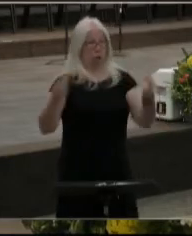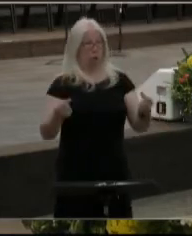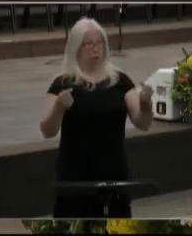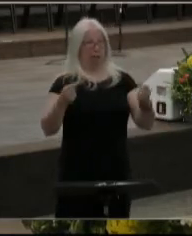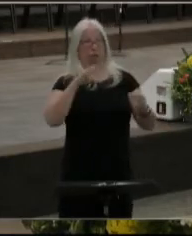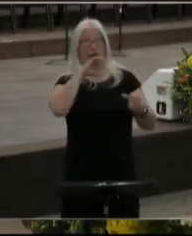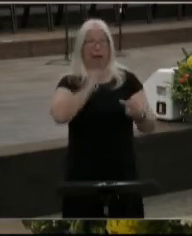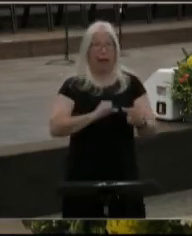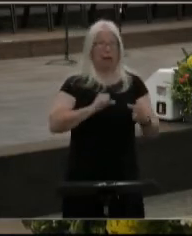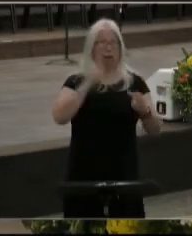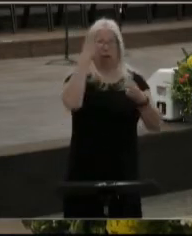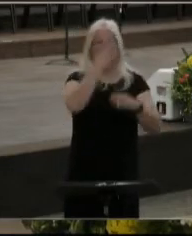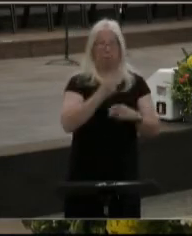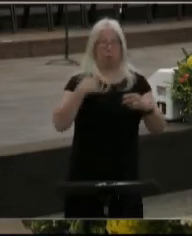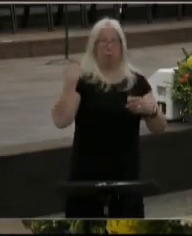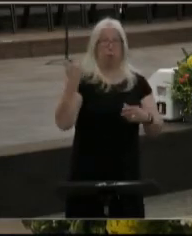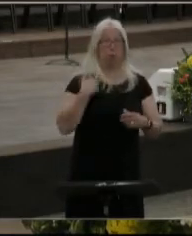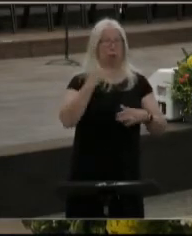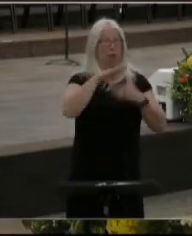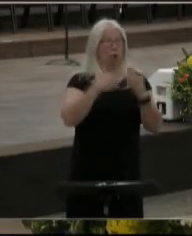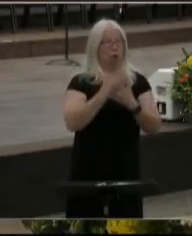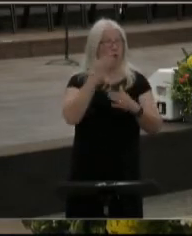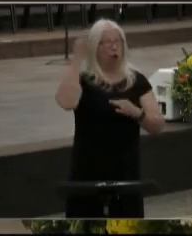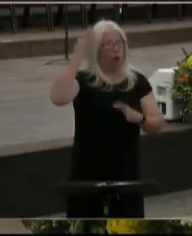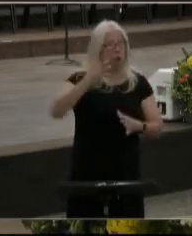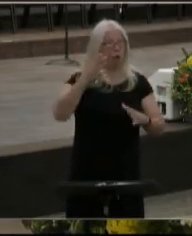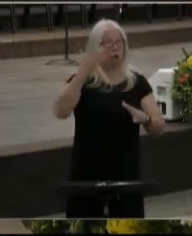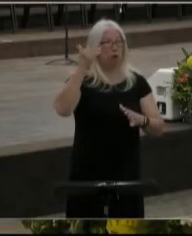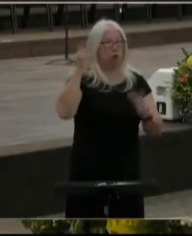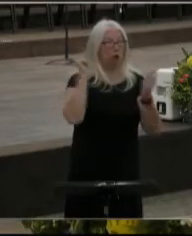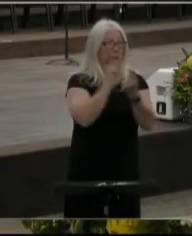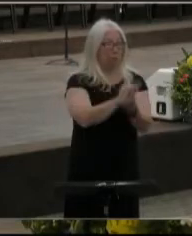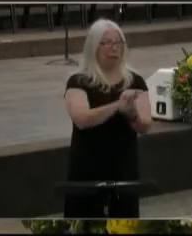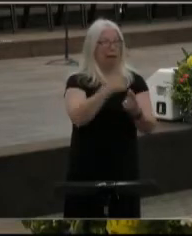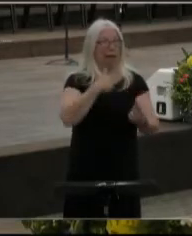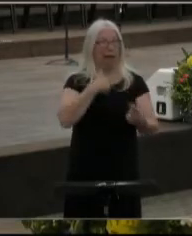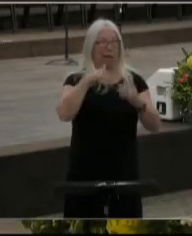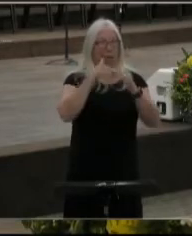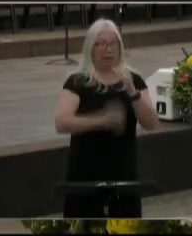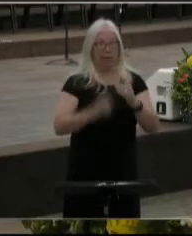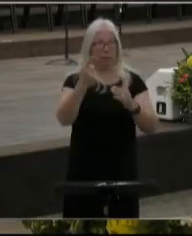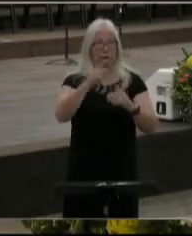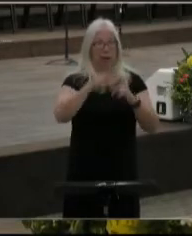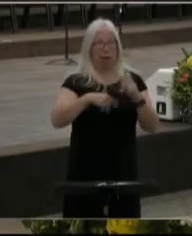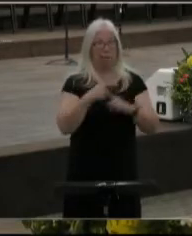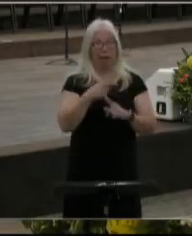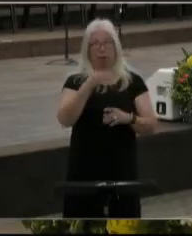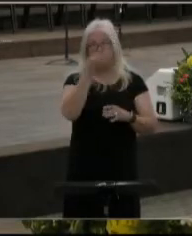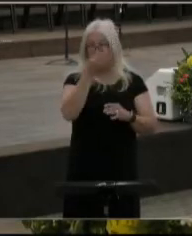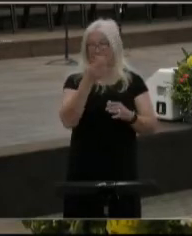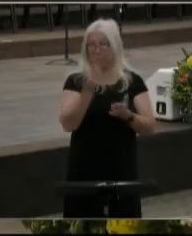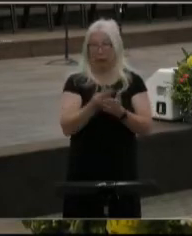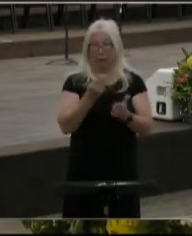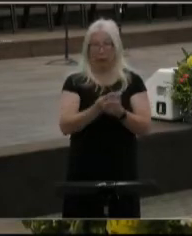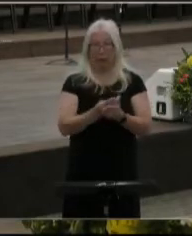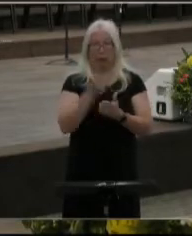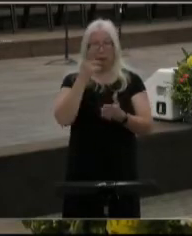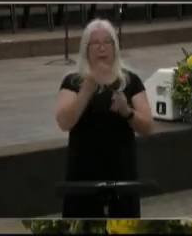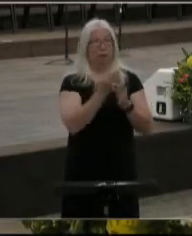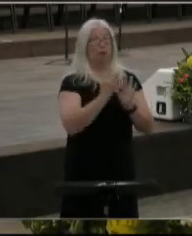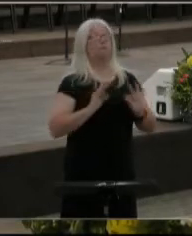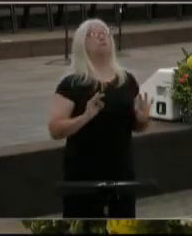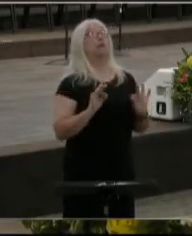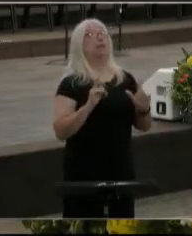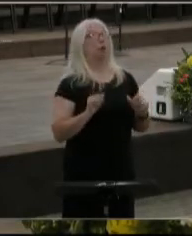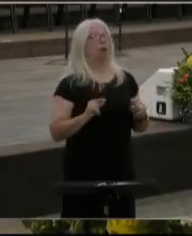got age and you've got youth. And you know of all the preachers you've ever met, I'm the least one about your stinking money. But you're